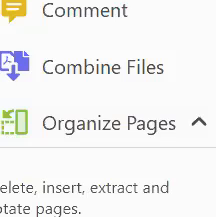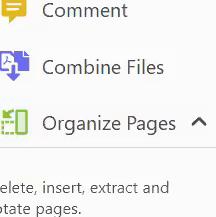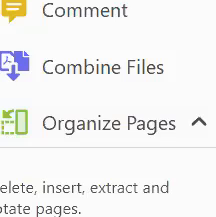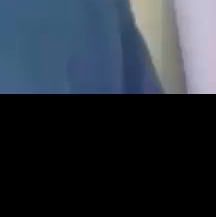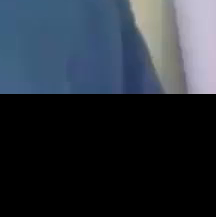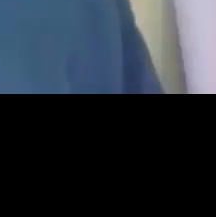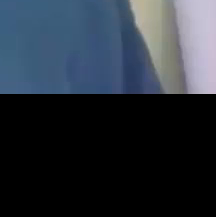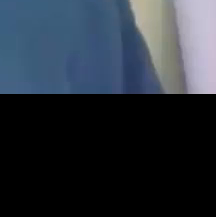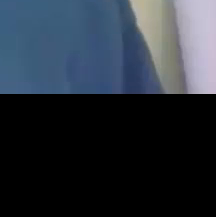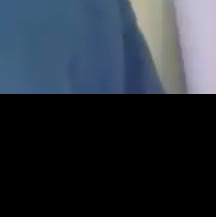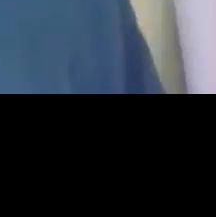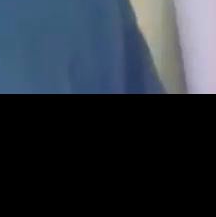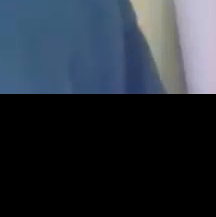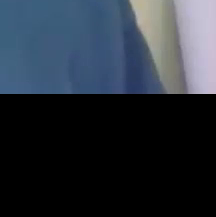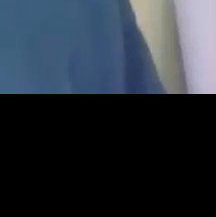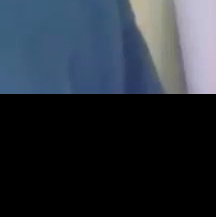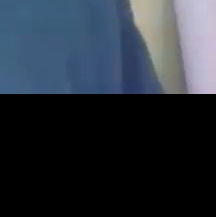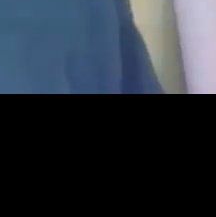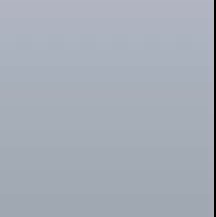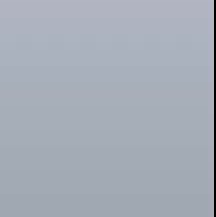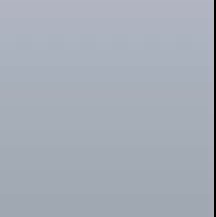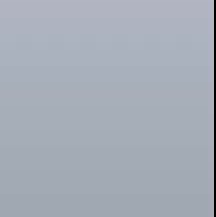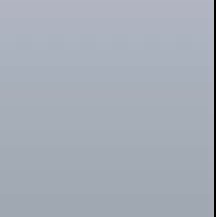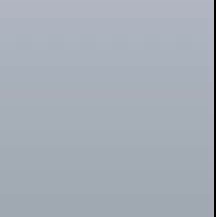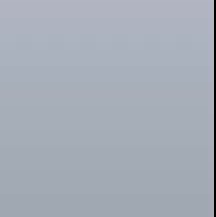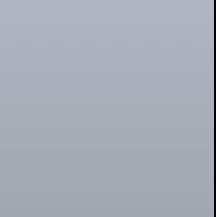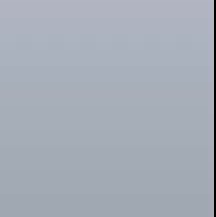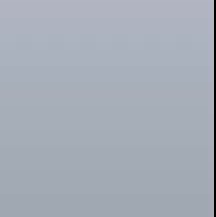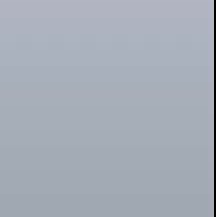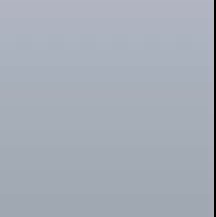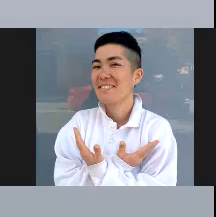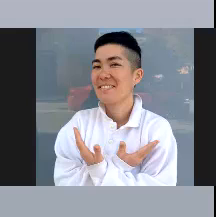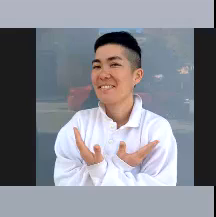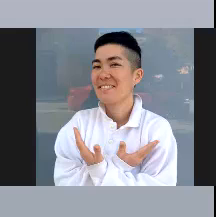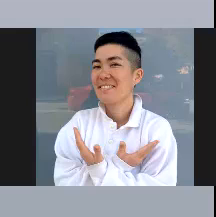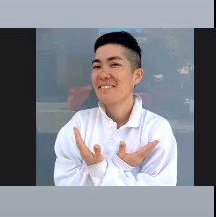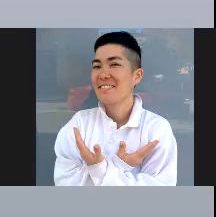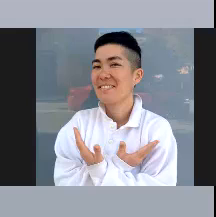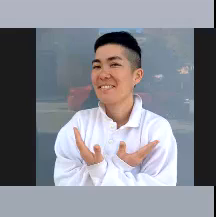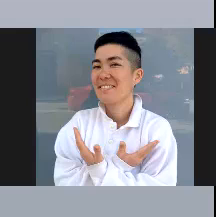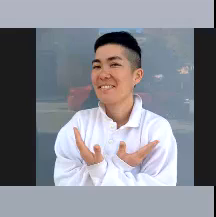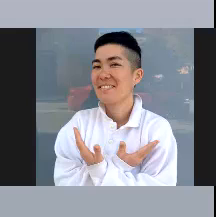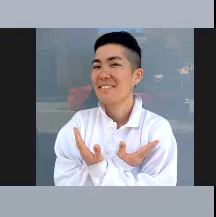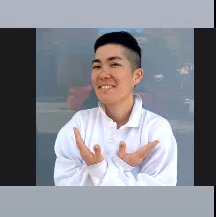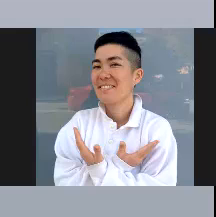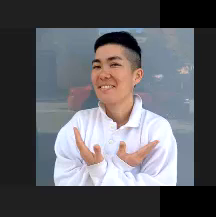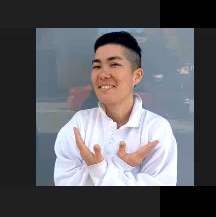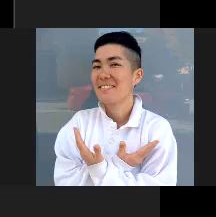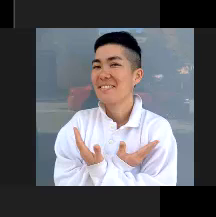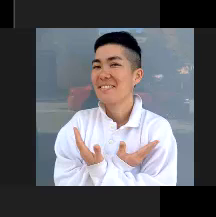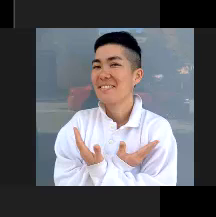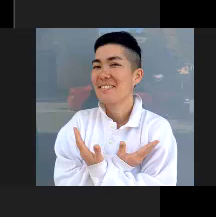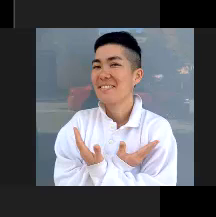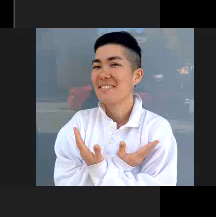And I'm going to stop share. Ginger, you should be able to share your screen. Great. Perfect. Thank you so much.